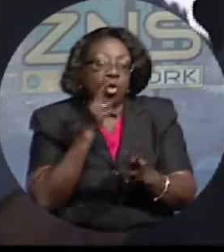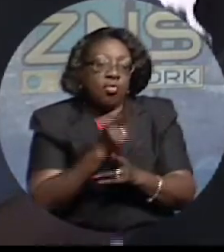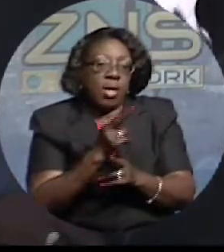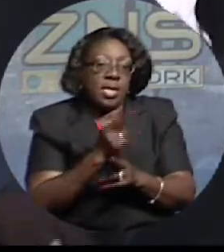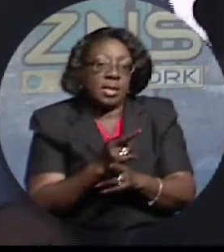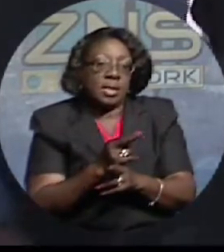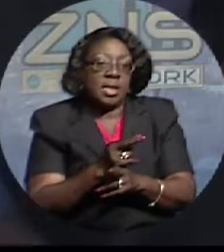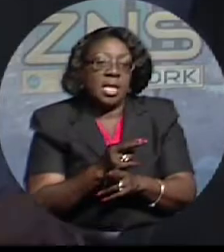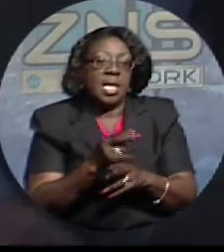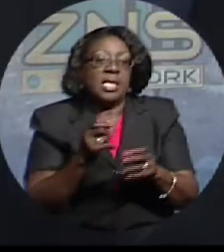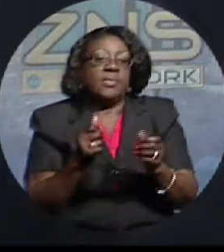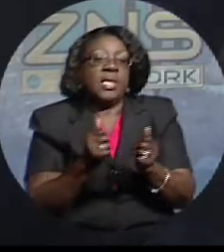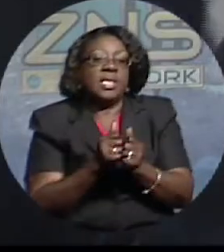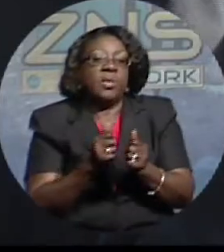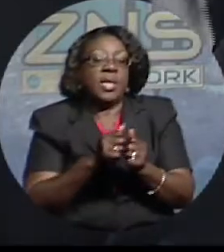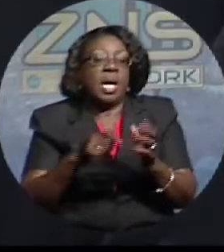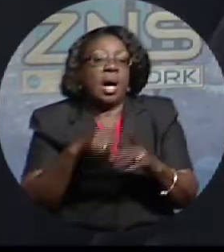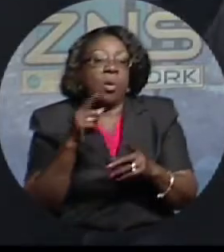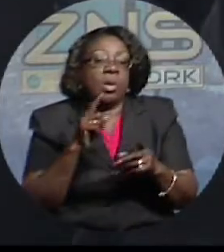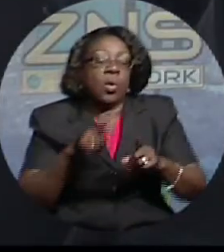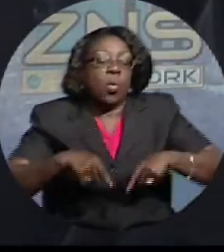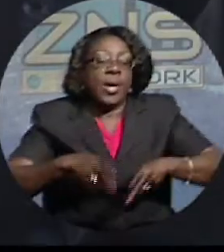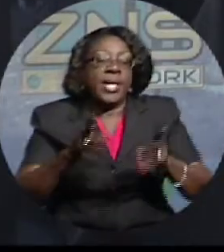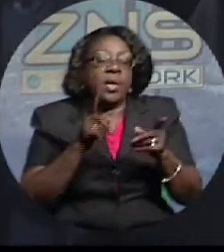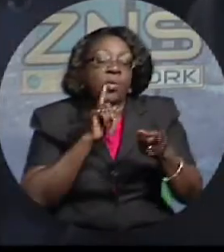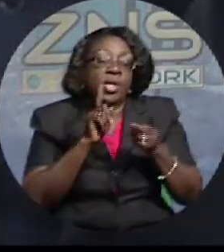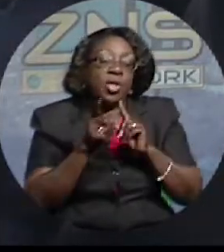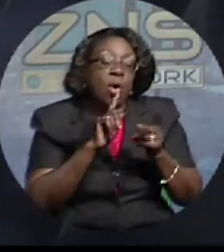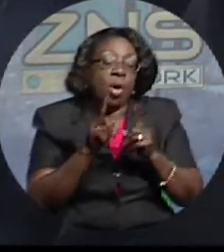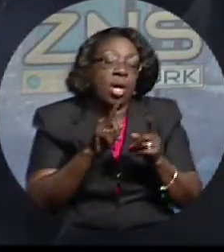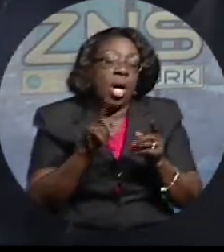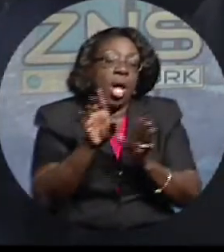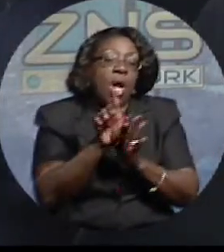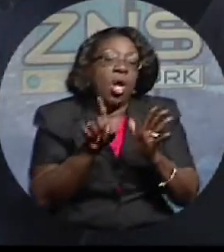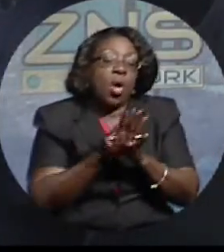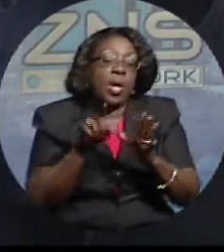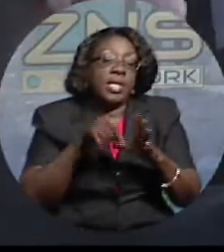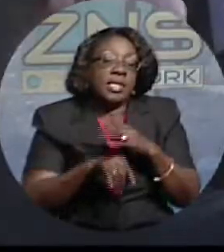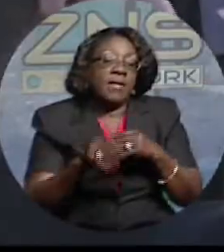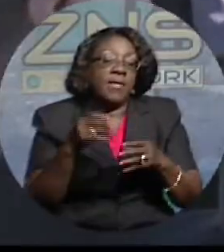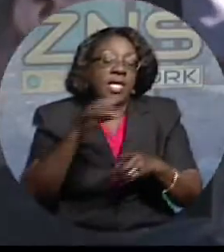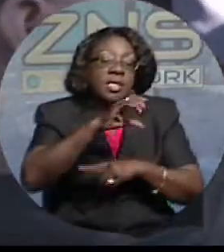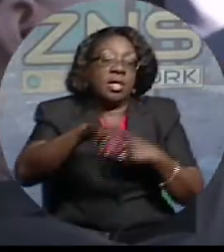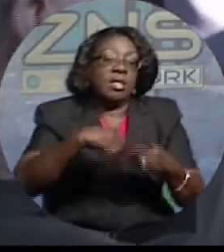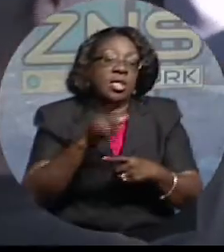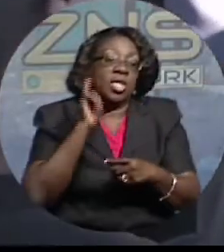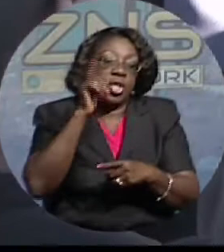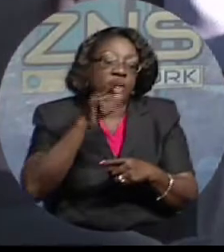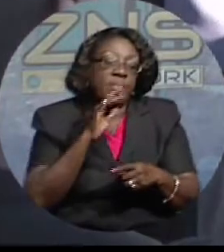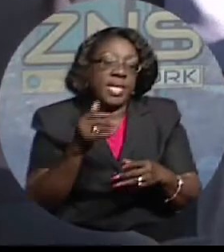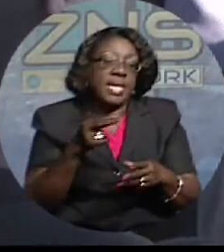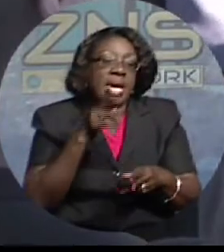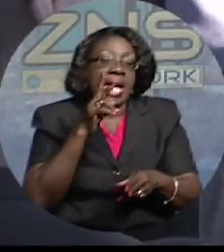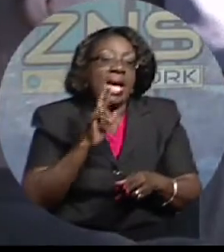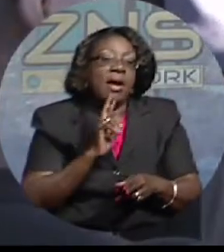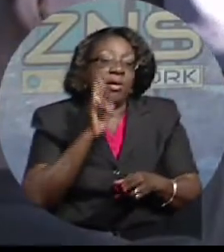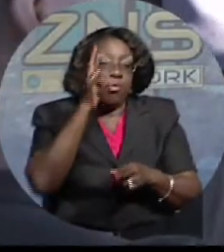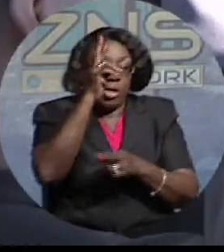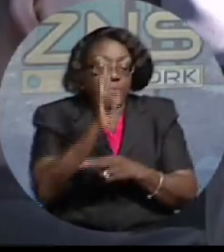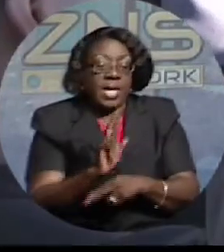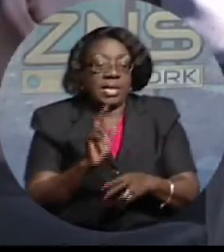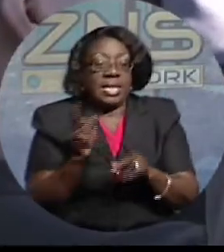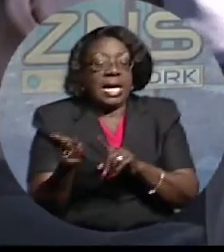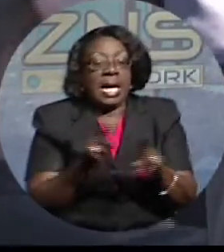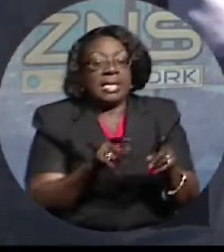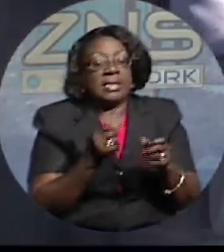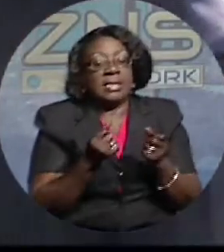our dialect, our culture. Law in itself is culture and should be respected as such. Lawyers can request a stenographer in certain